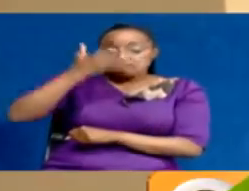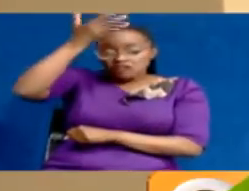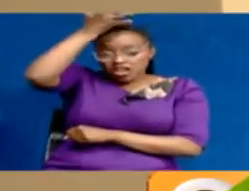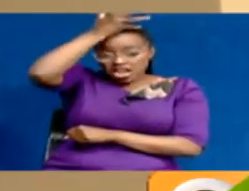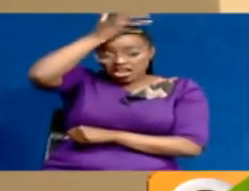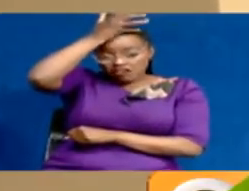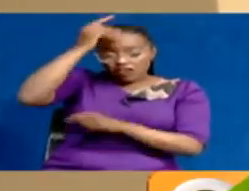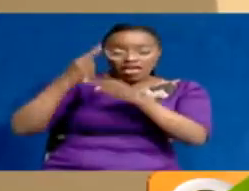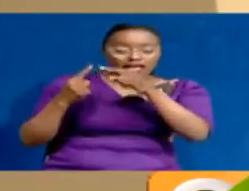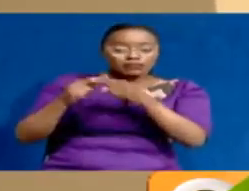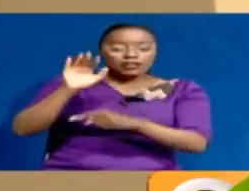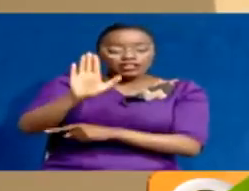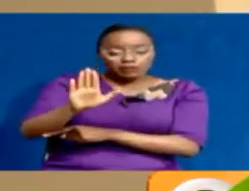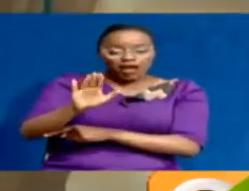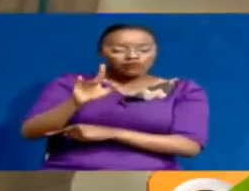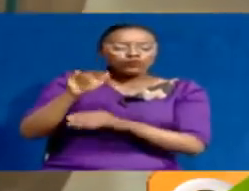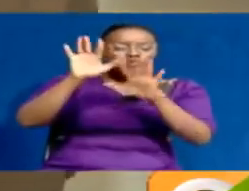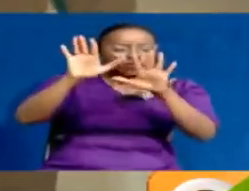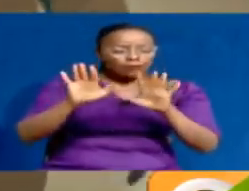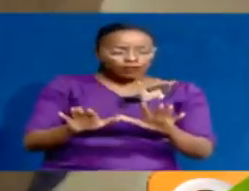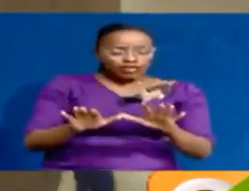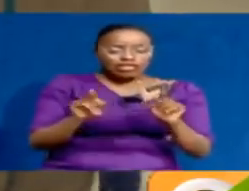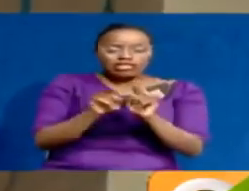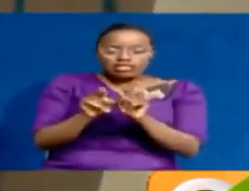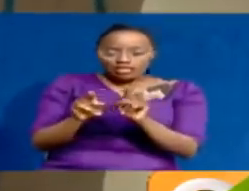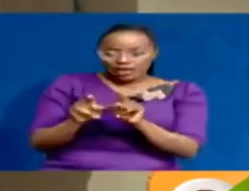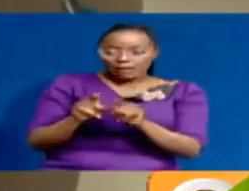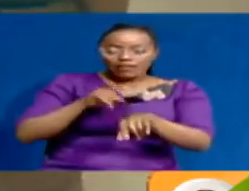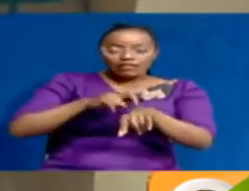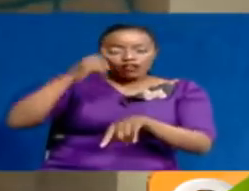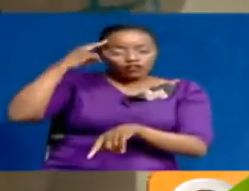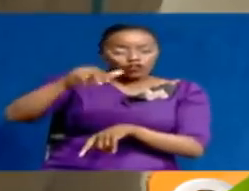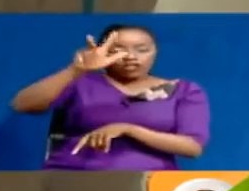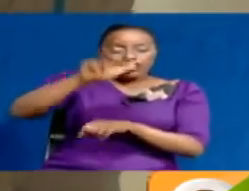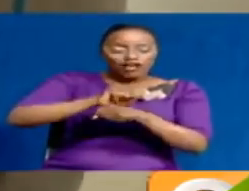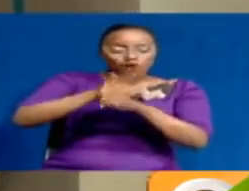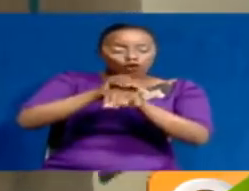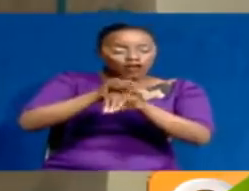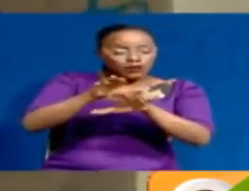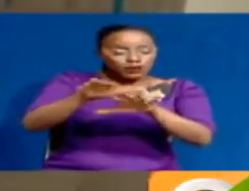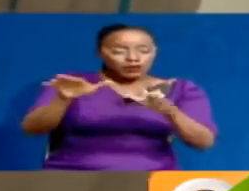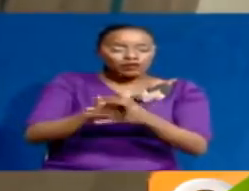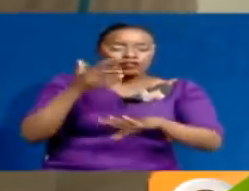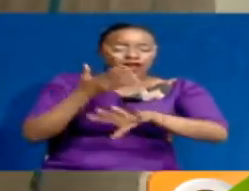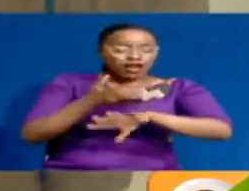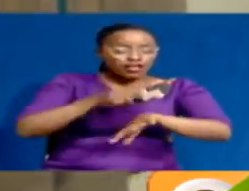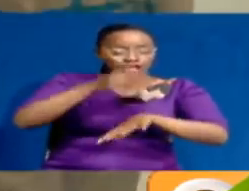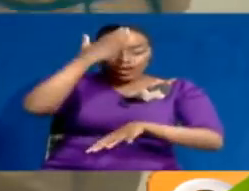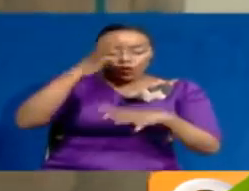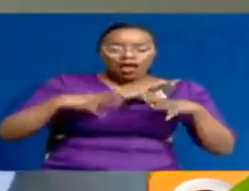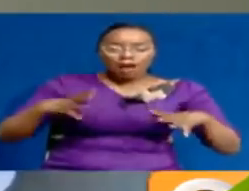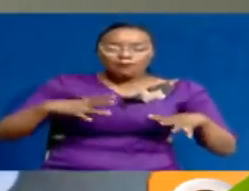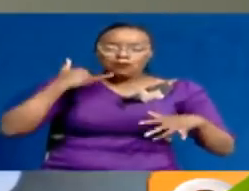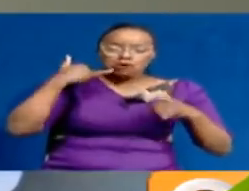nurse, her experience was necessary, especially during the third wave. It was a very difficult time because people